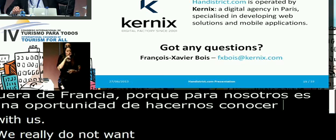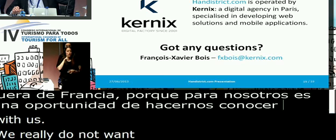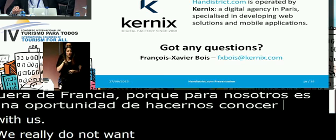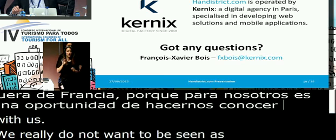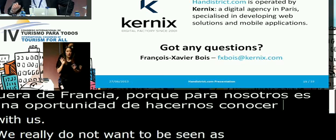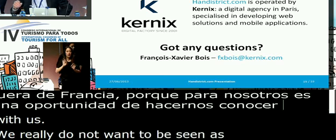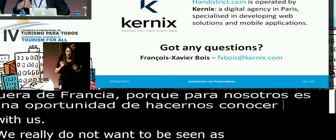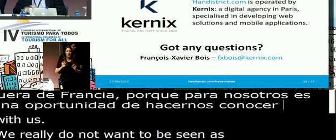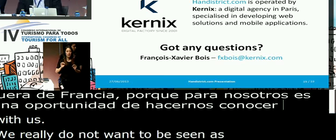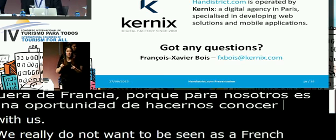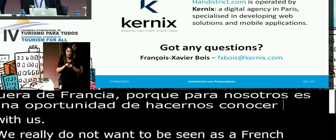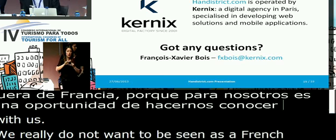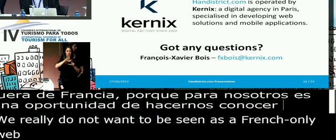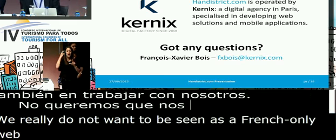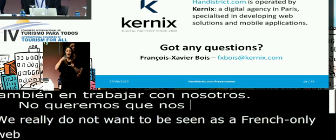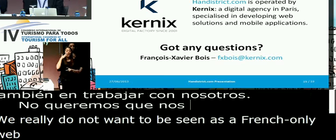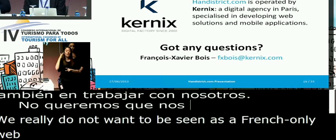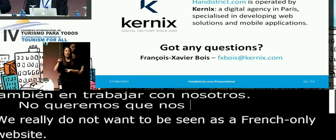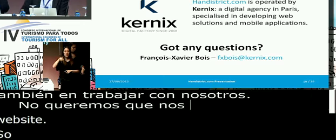you one more time. Thank you.